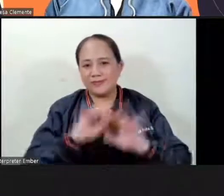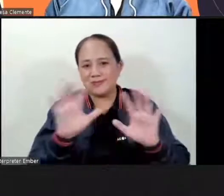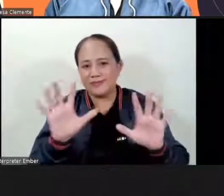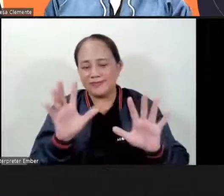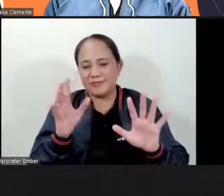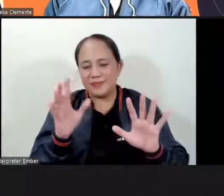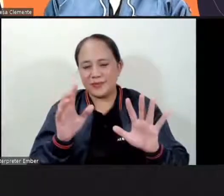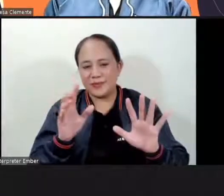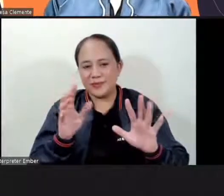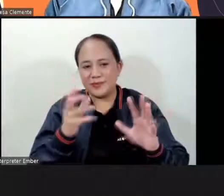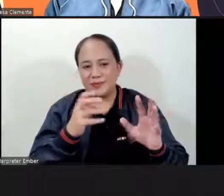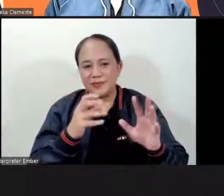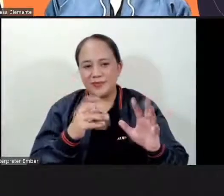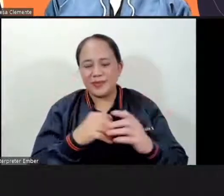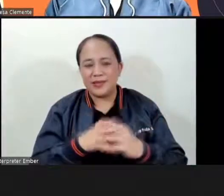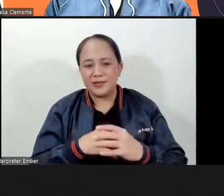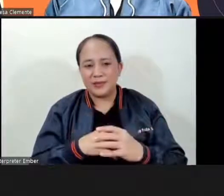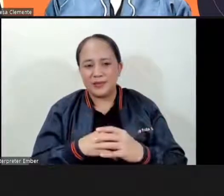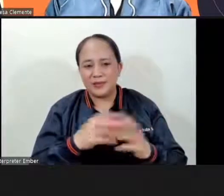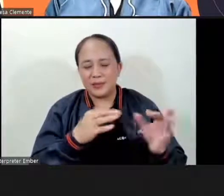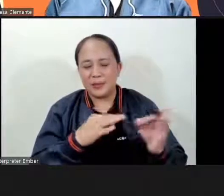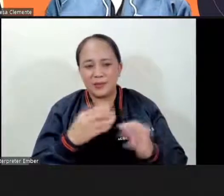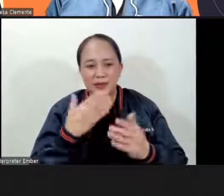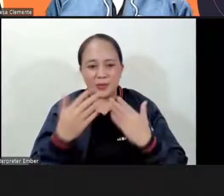And thank you thank